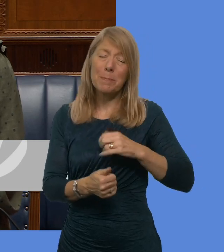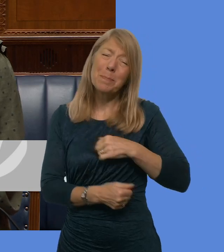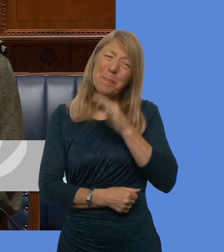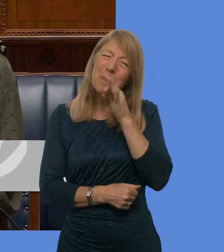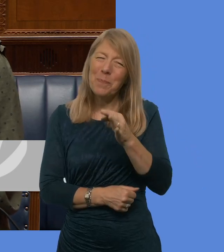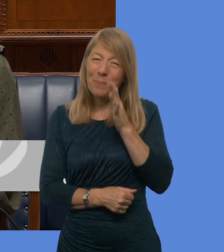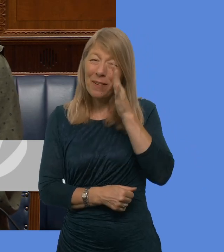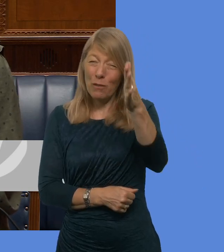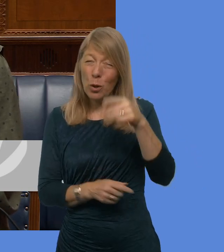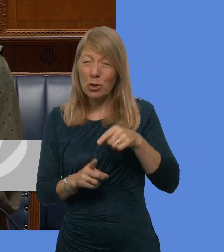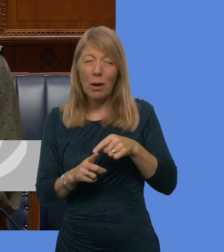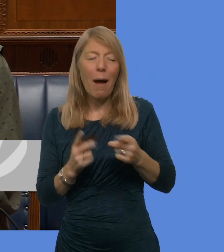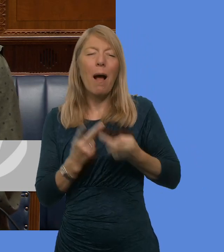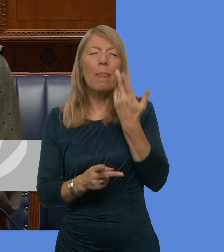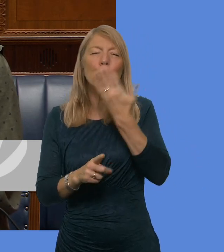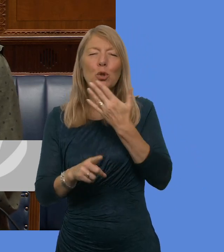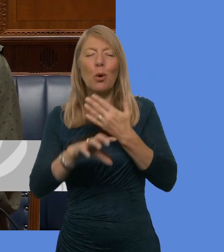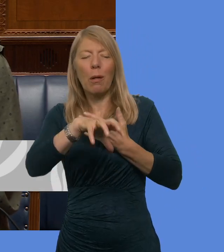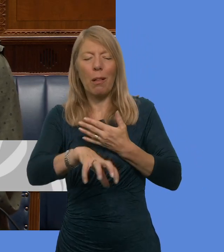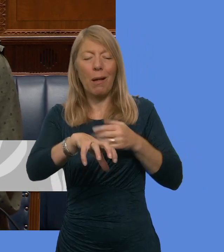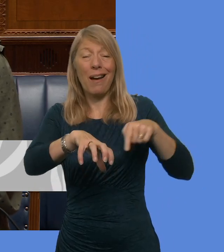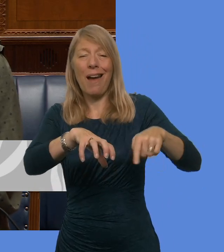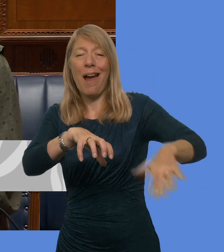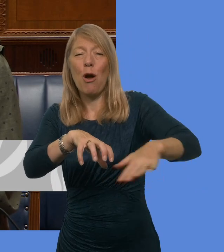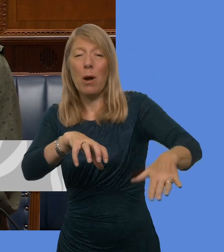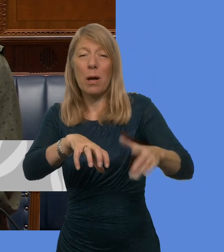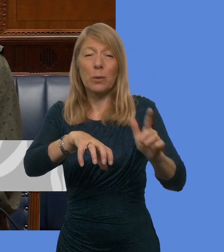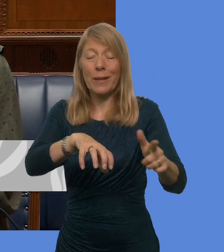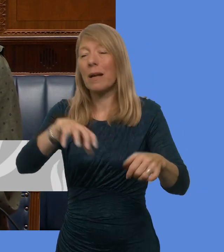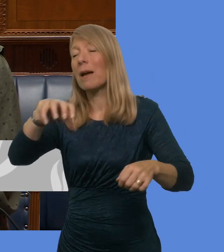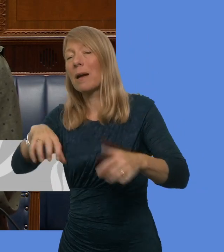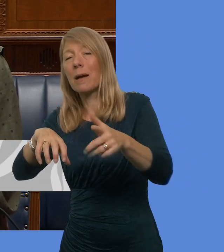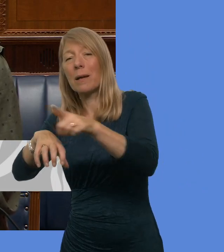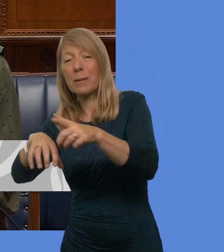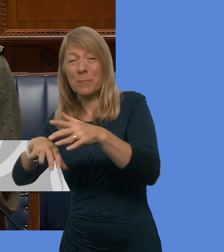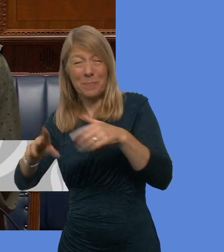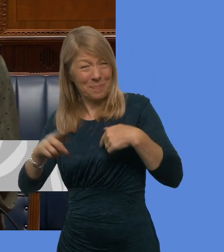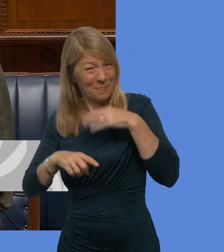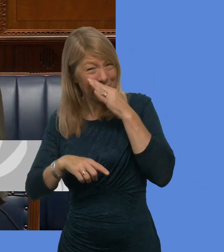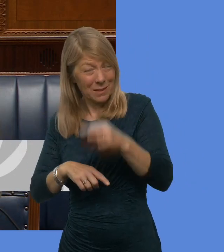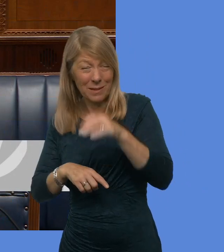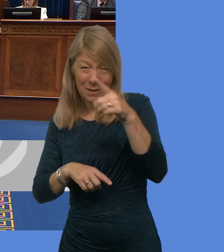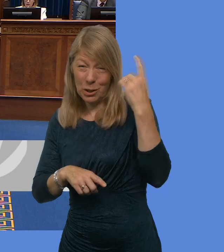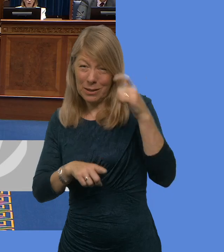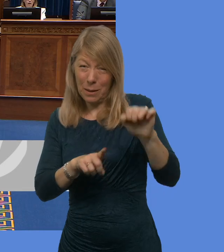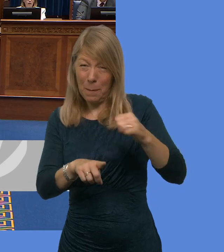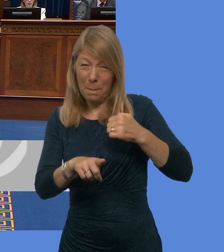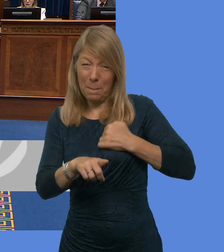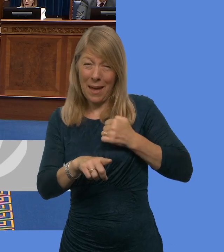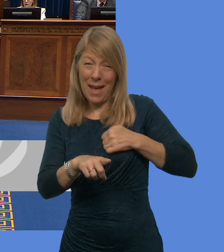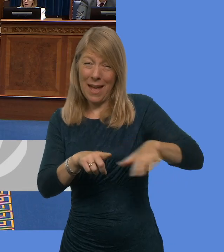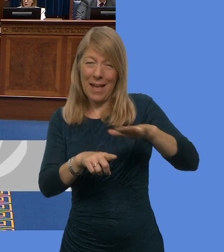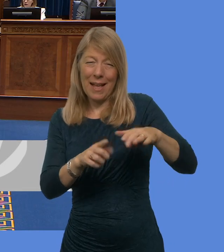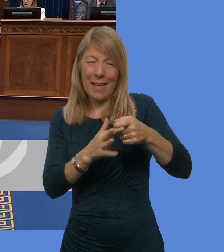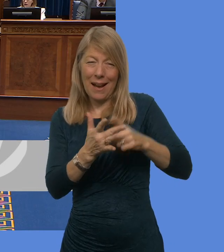the 20-mile-per-hour part-time zones, would the department consider Killian Primary School in my constituency as part of that? We have been lobbying for some time. Thank